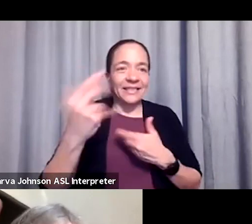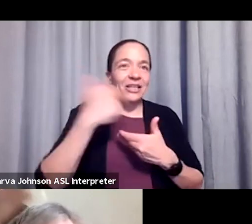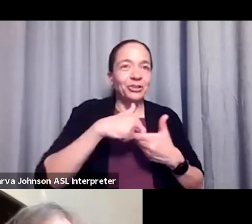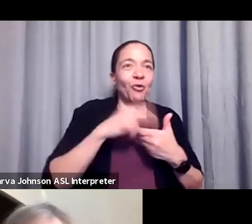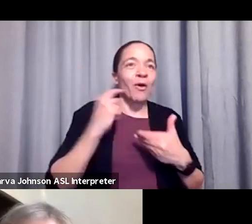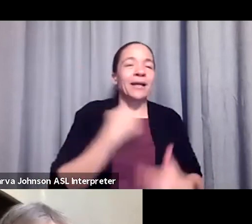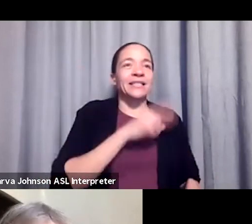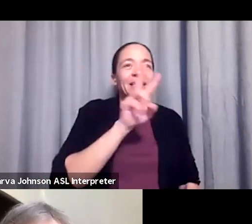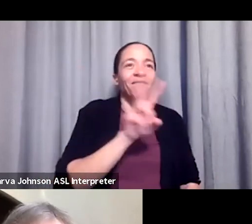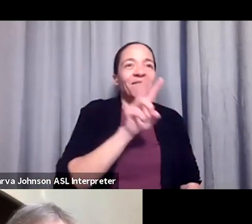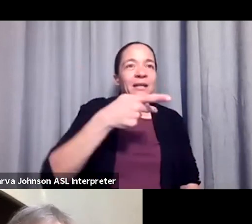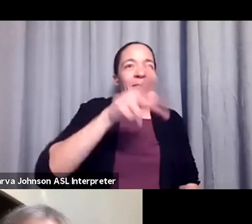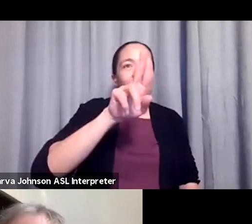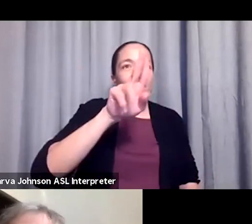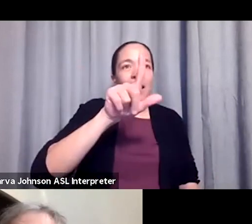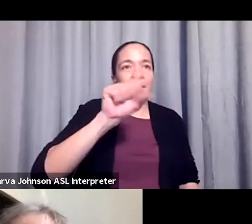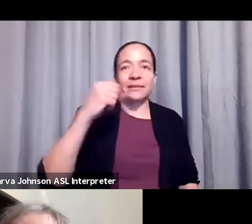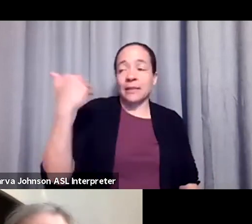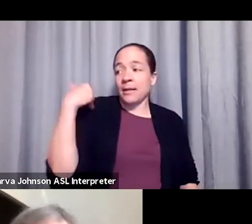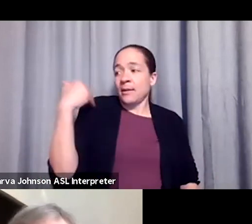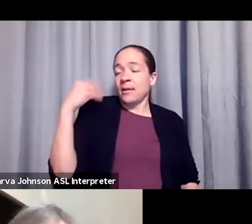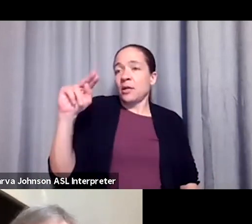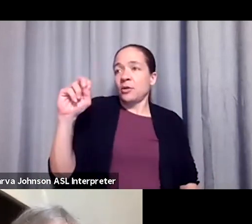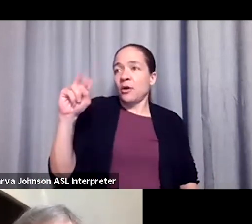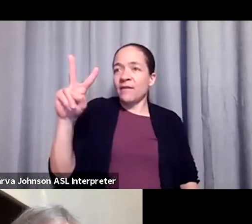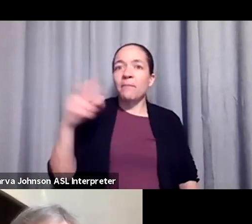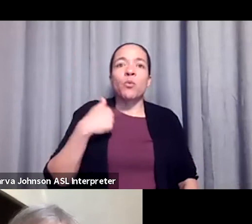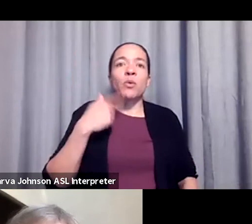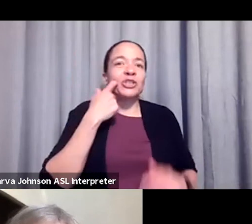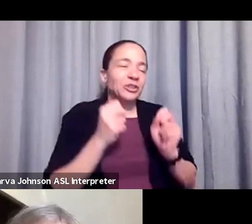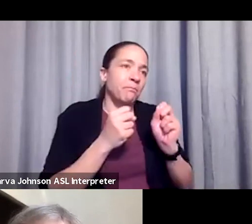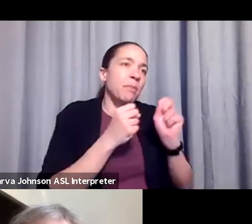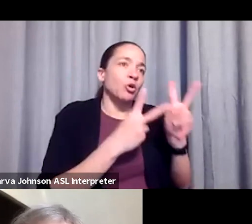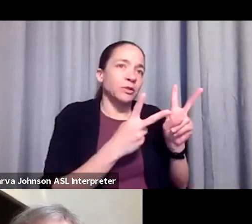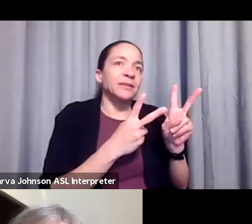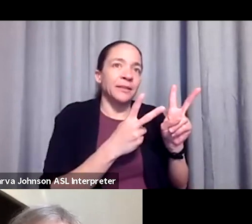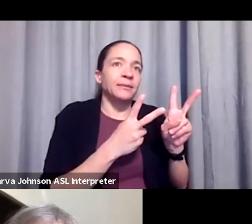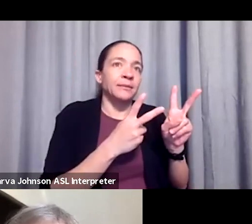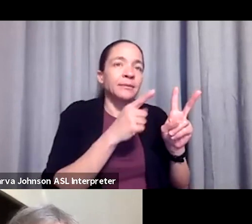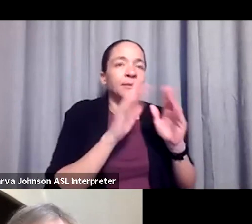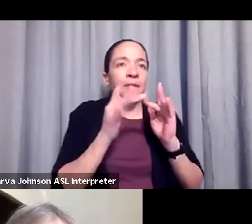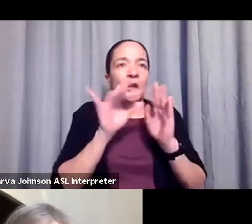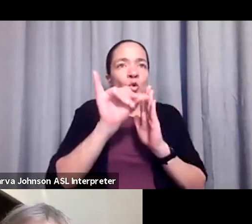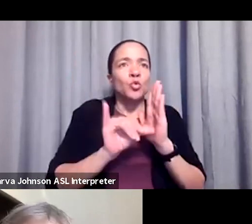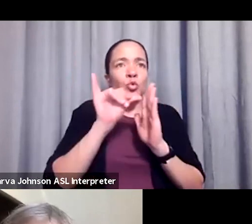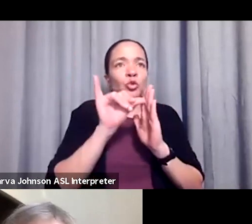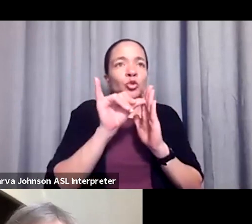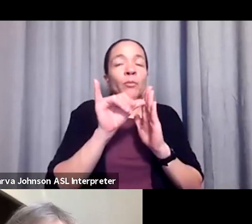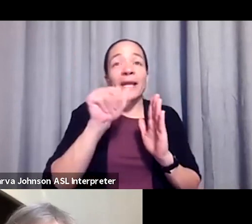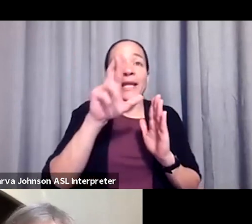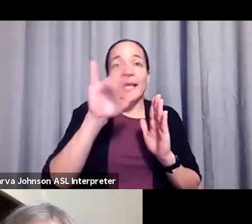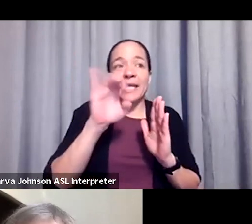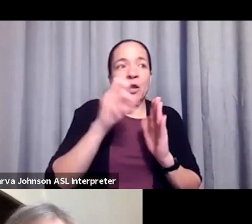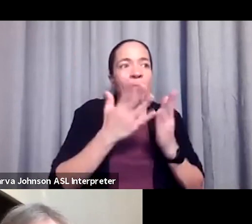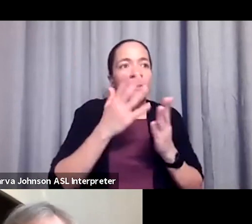back, I guess, in November, just before Thanksgiving. We just posted those up on the network's YouTube channel. So Carrie, maybe before we go, we can toss a link